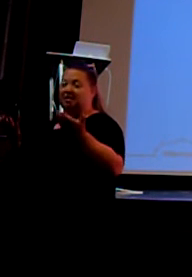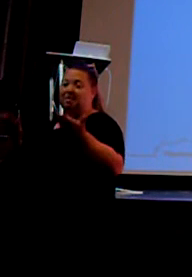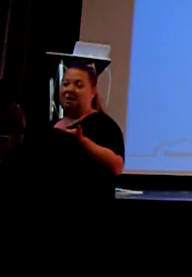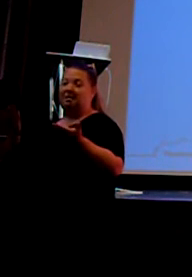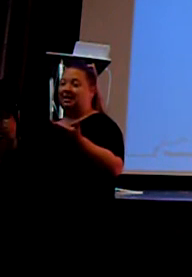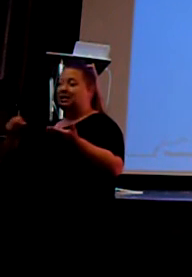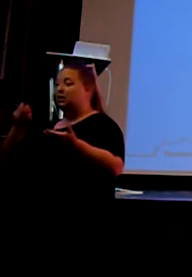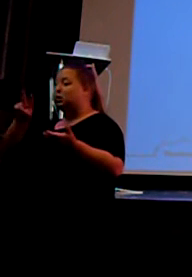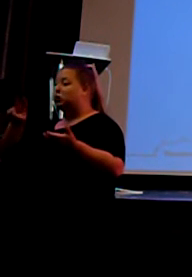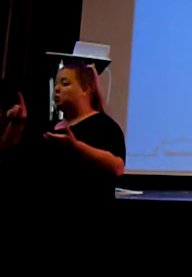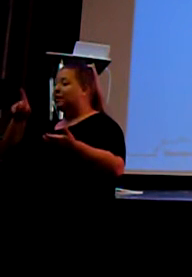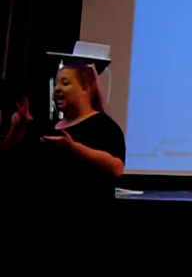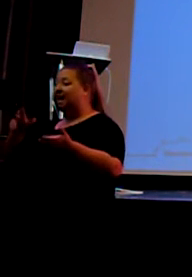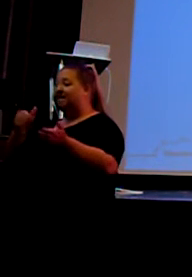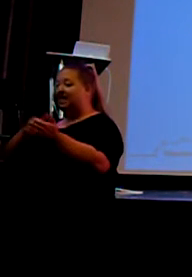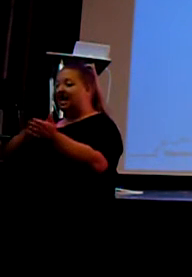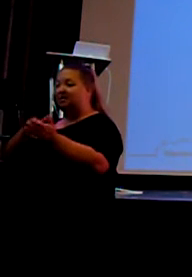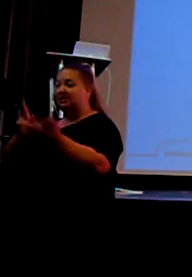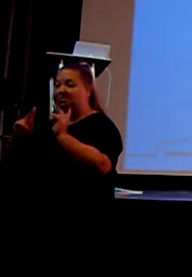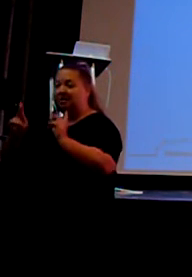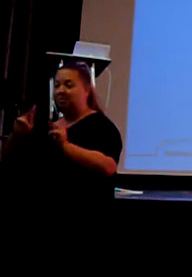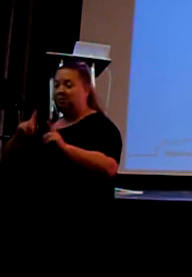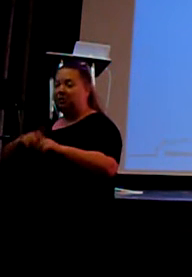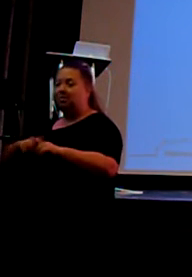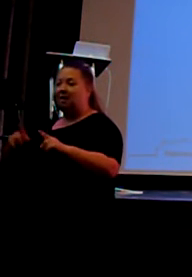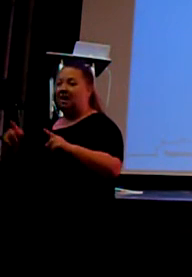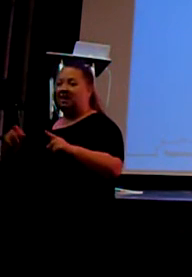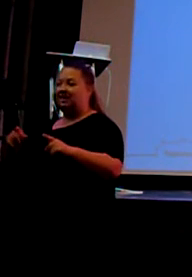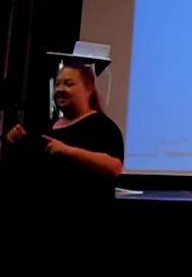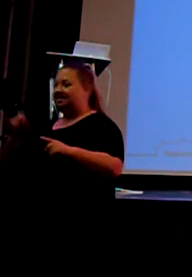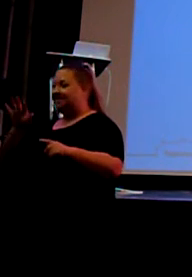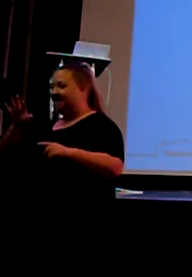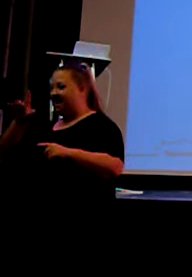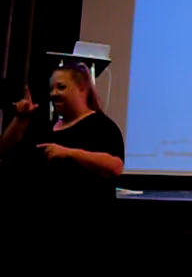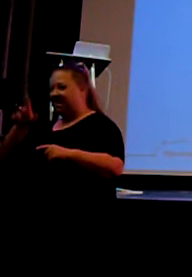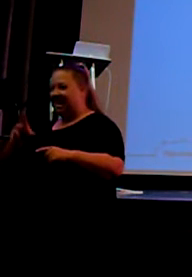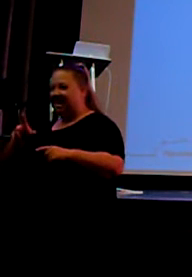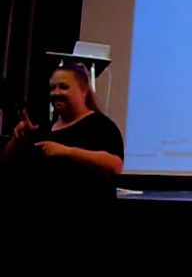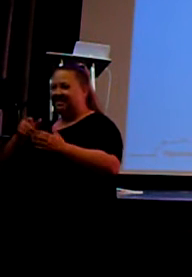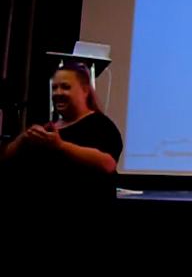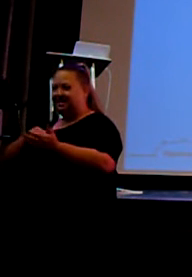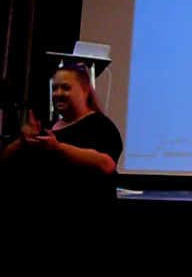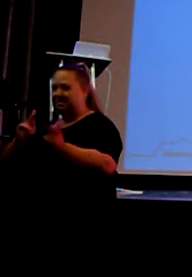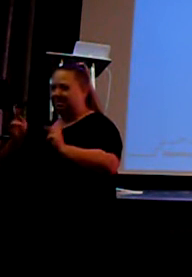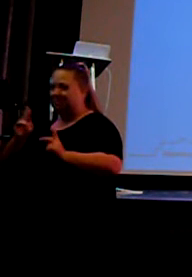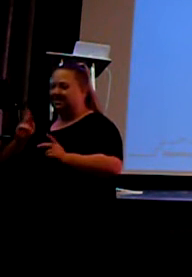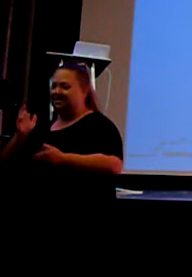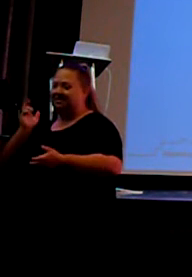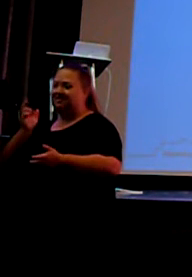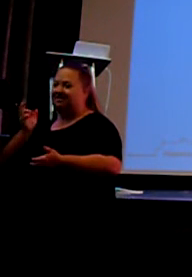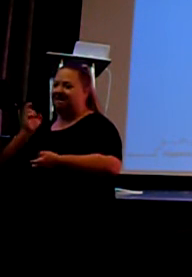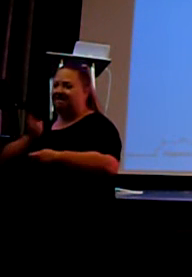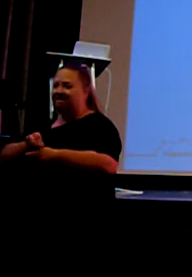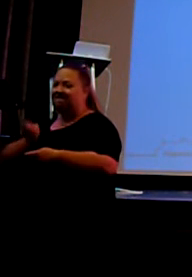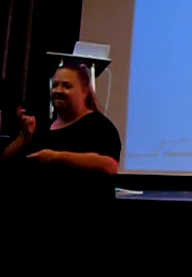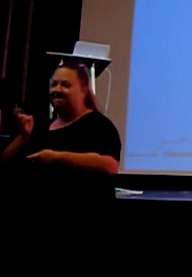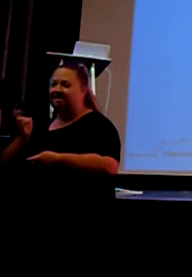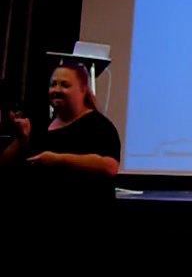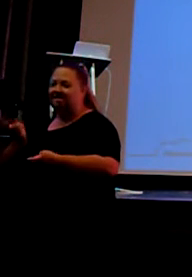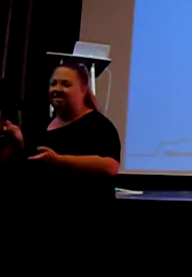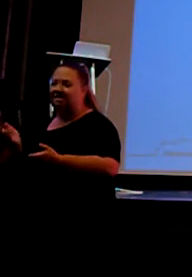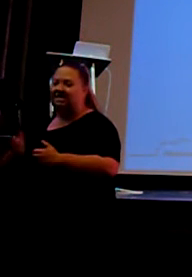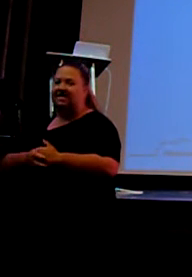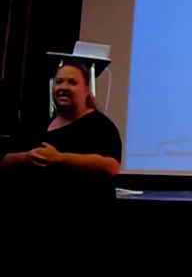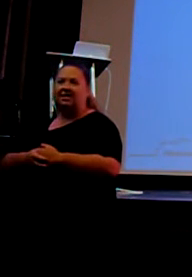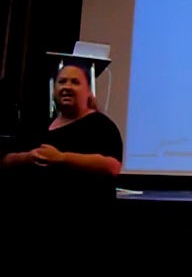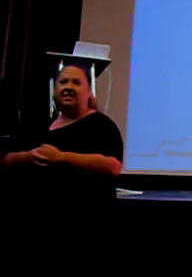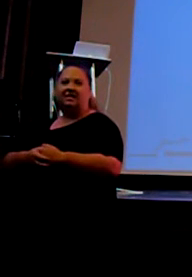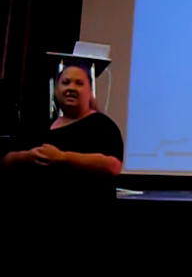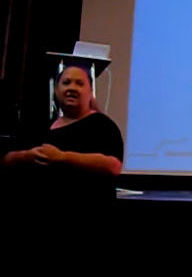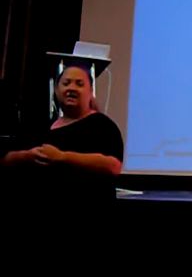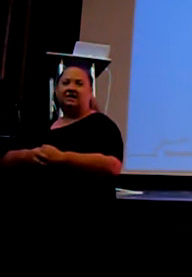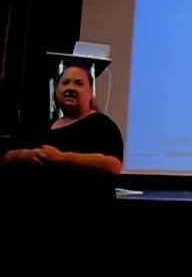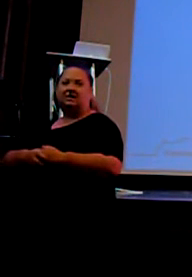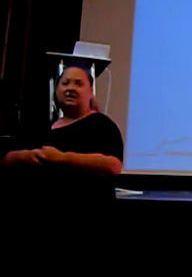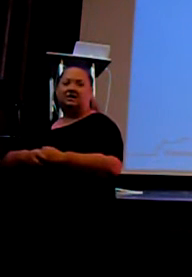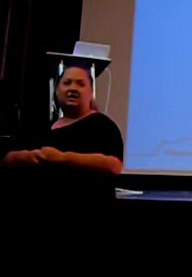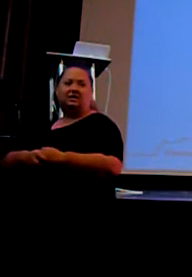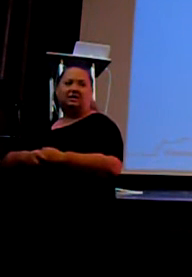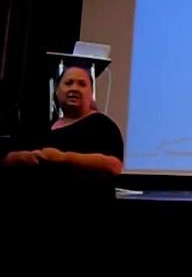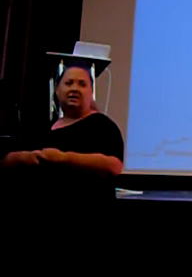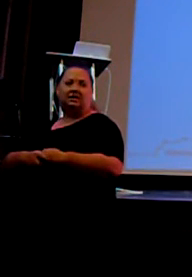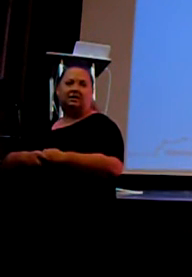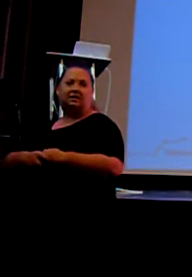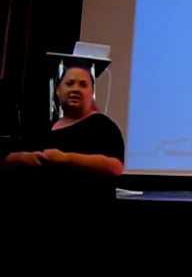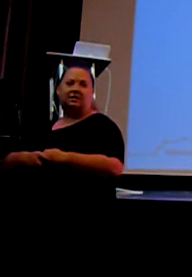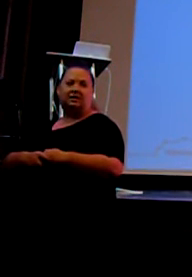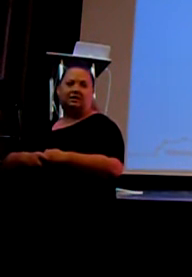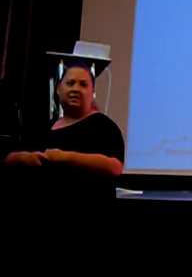2,500 people, but doing it with 5.5, it's tough. So, really long answer to your question, but no.